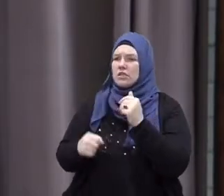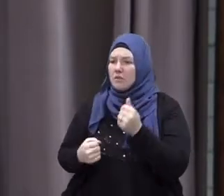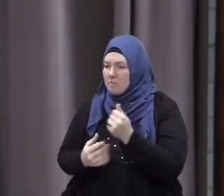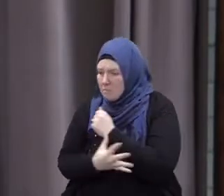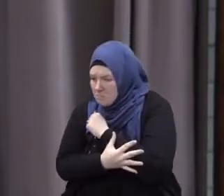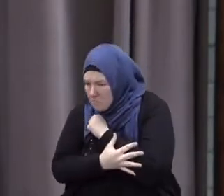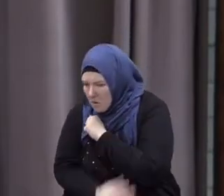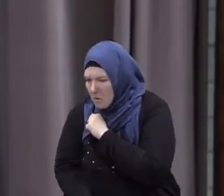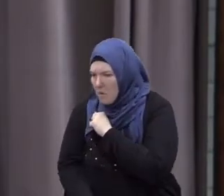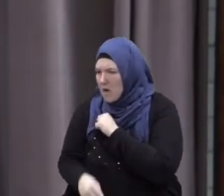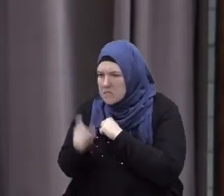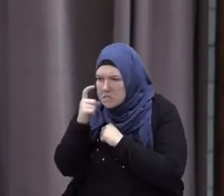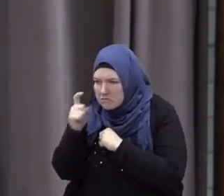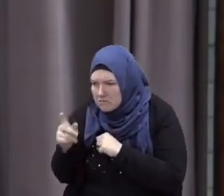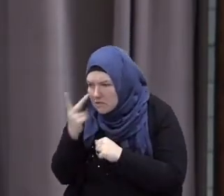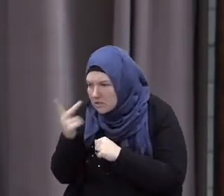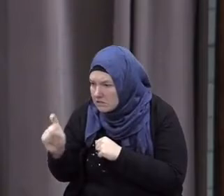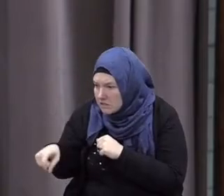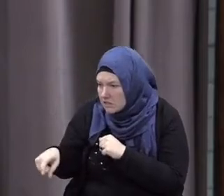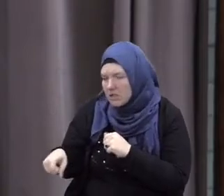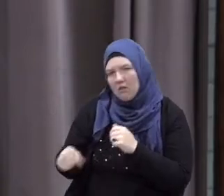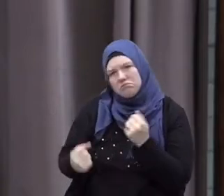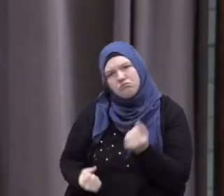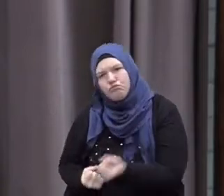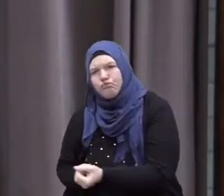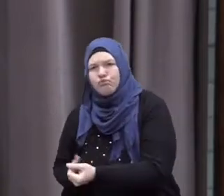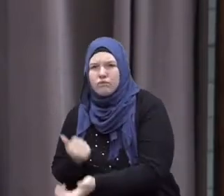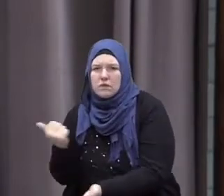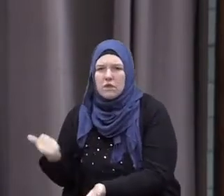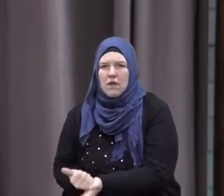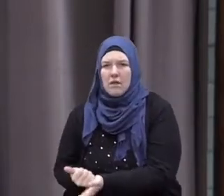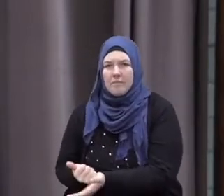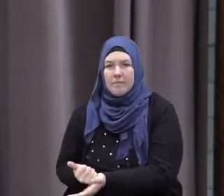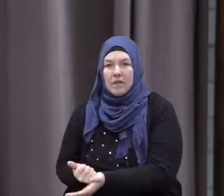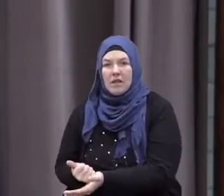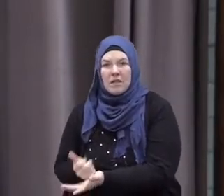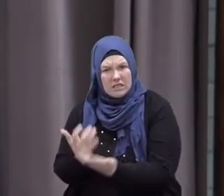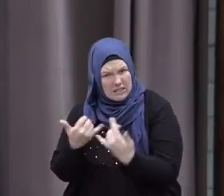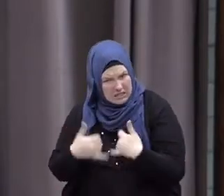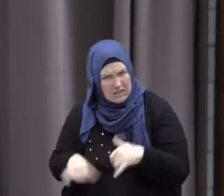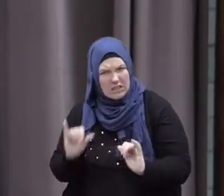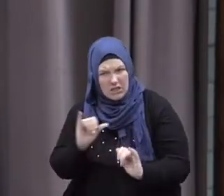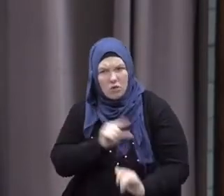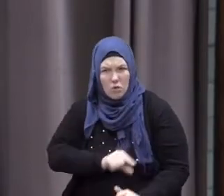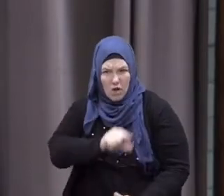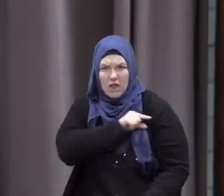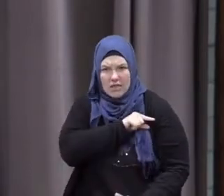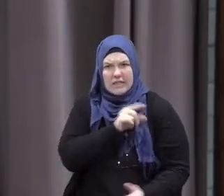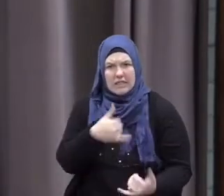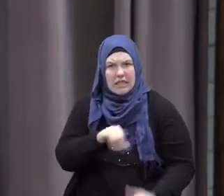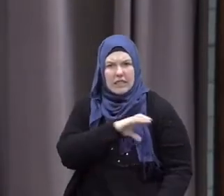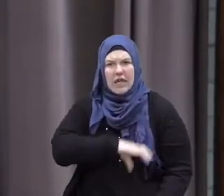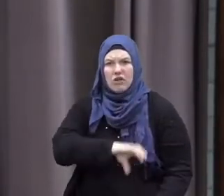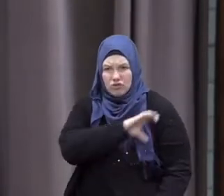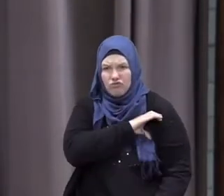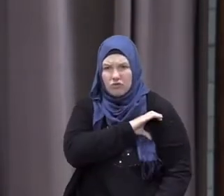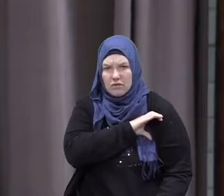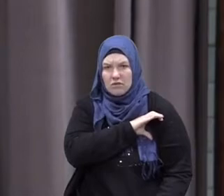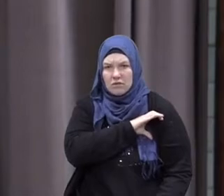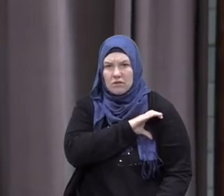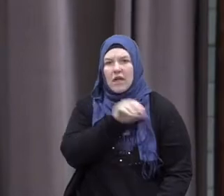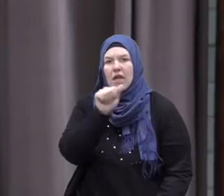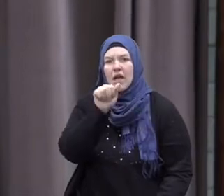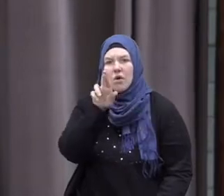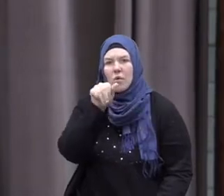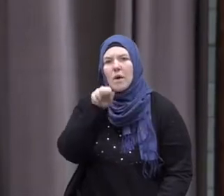the poor and the needy and the underprivileged. Those were qualities known among the